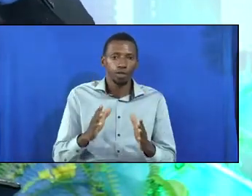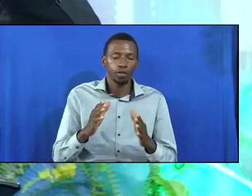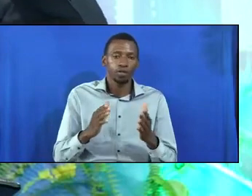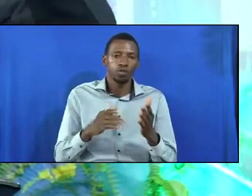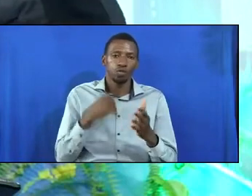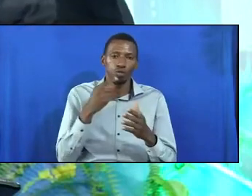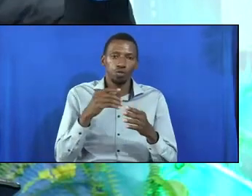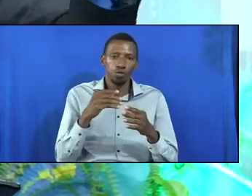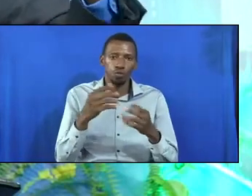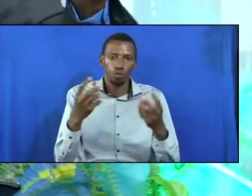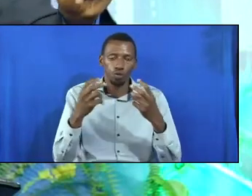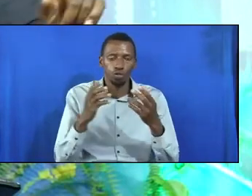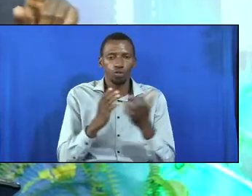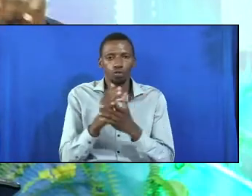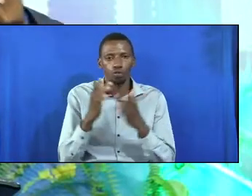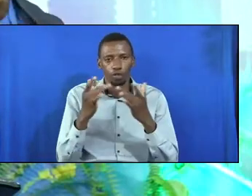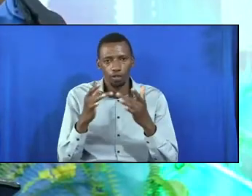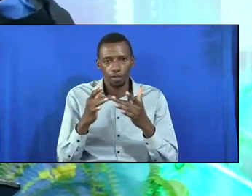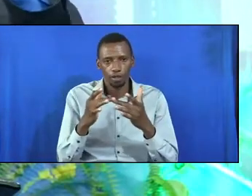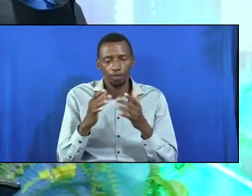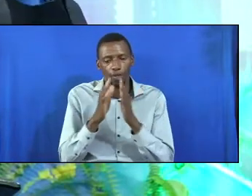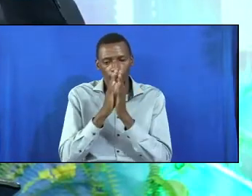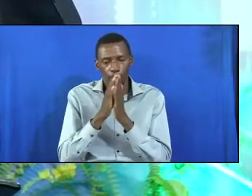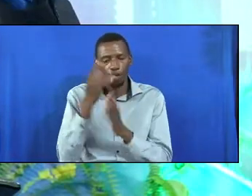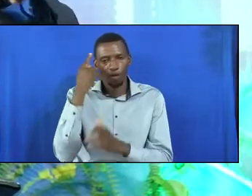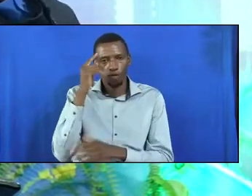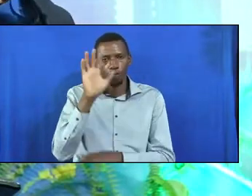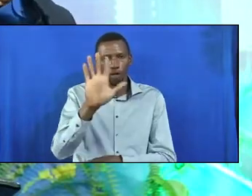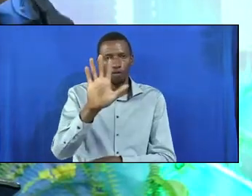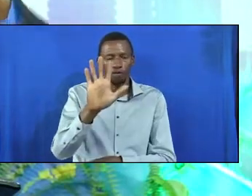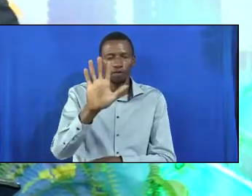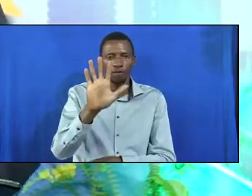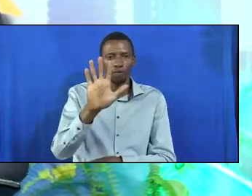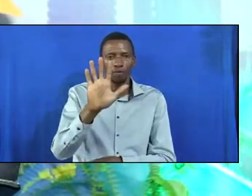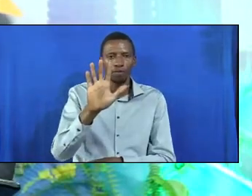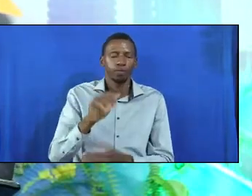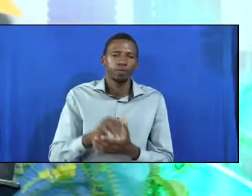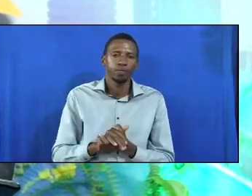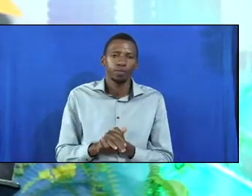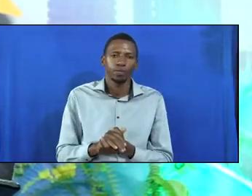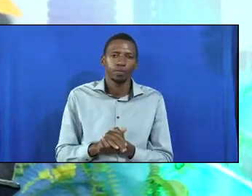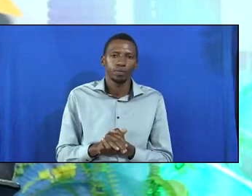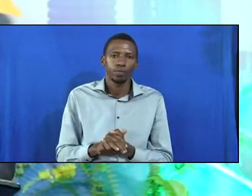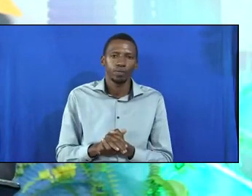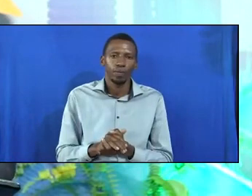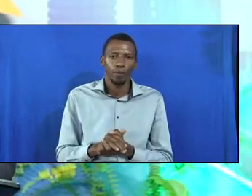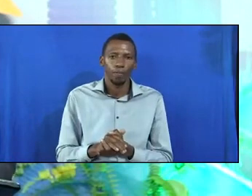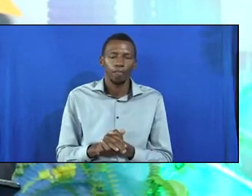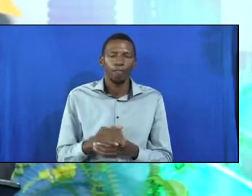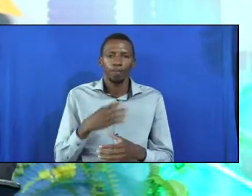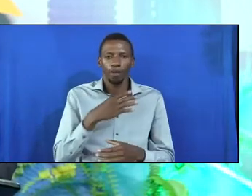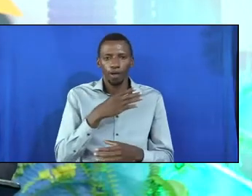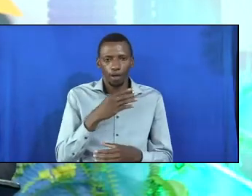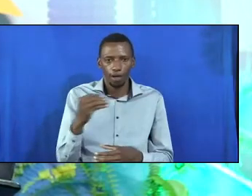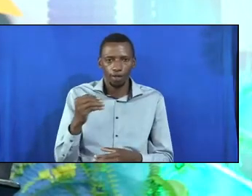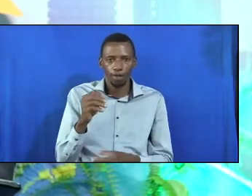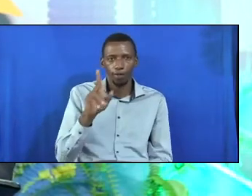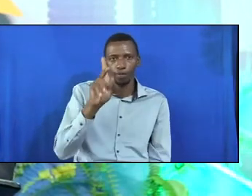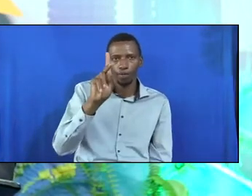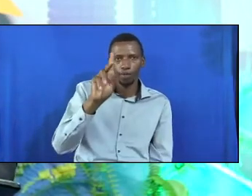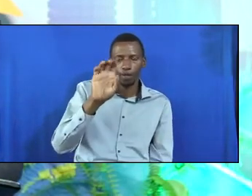5, especially those ones you have influenced also to tune into this channel. Plus,